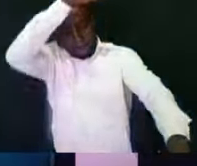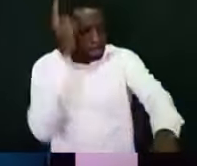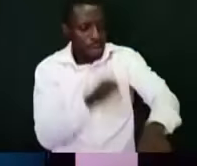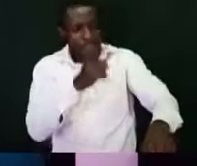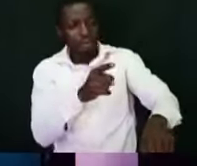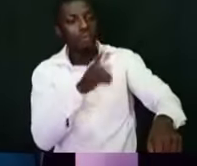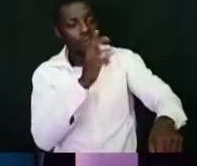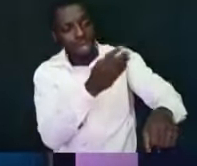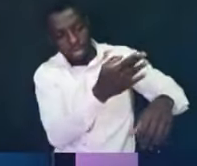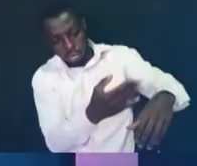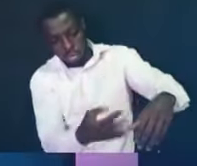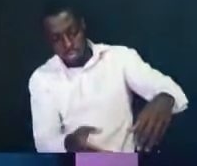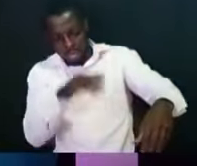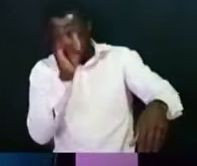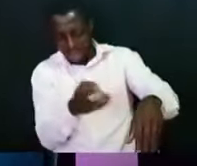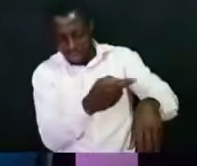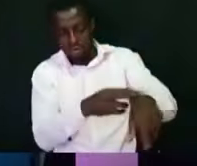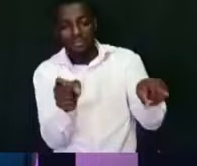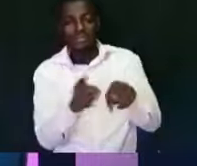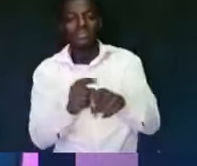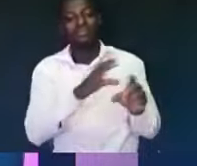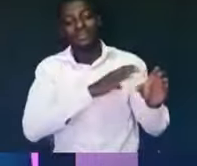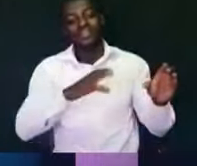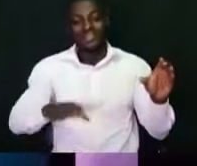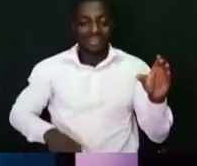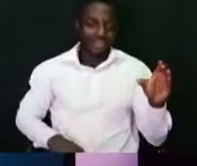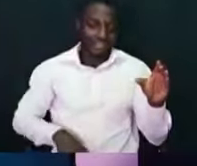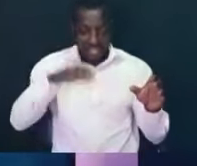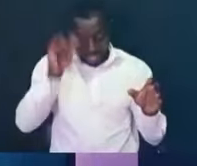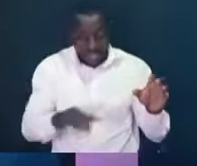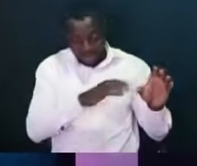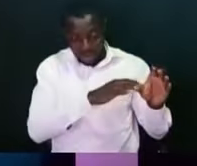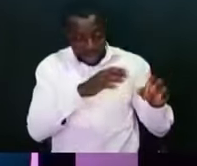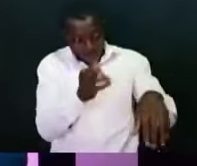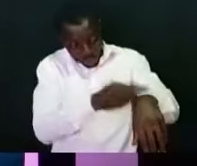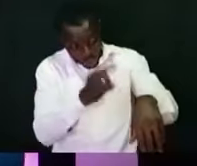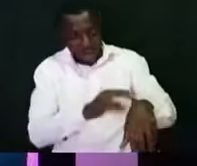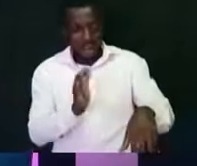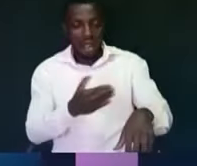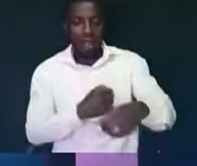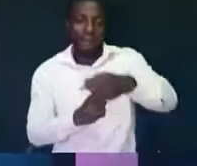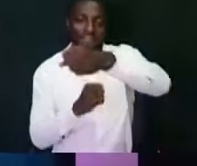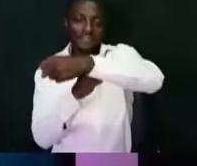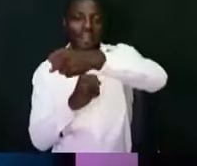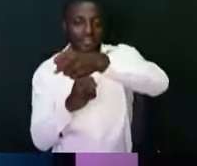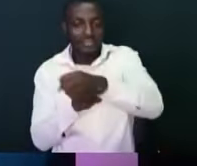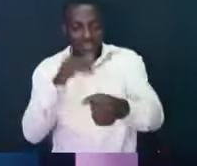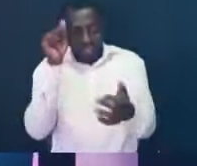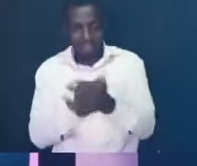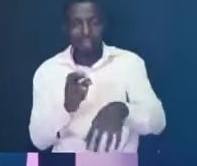is Christ he is our foundation and he is with